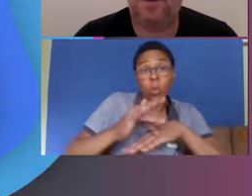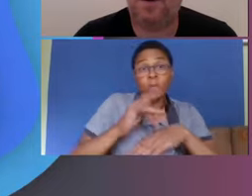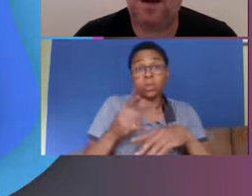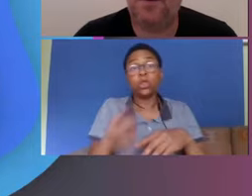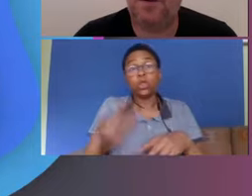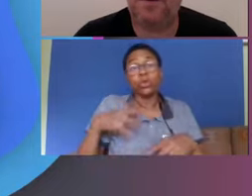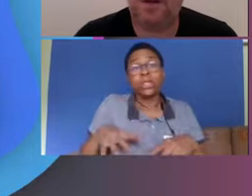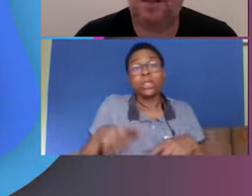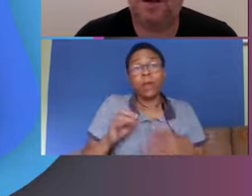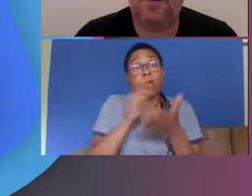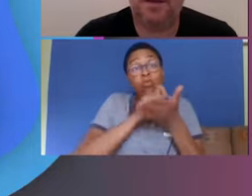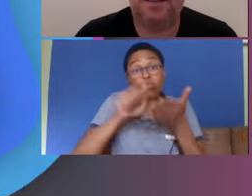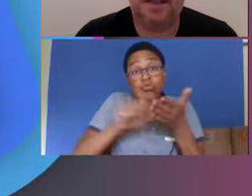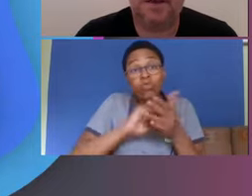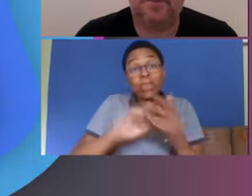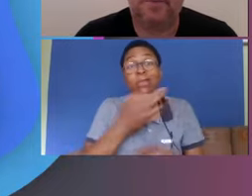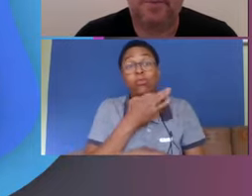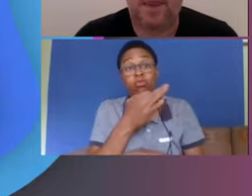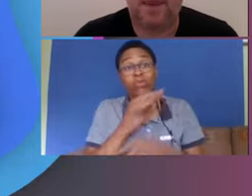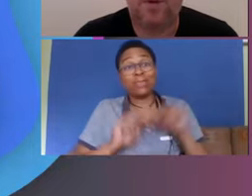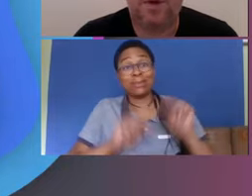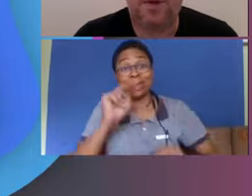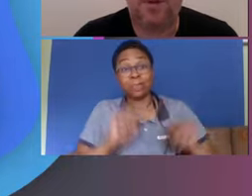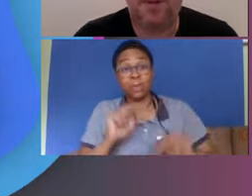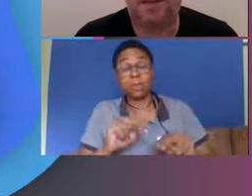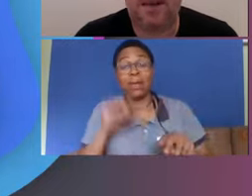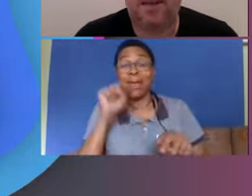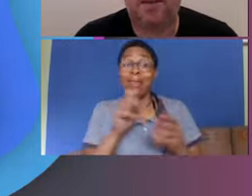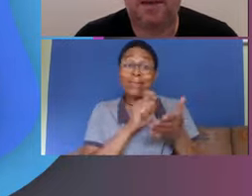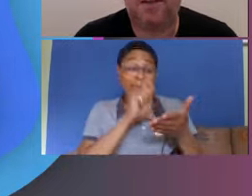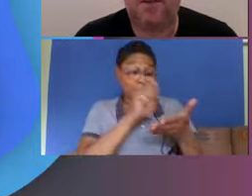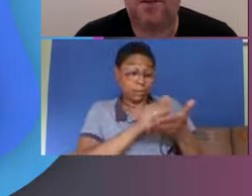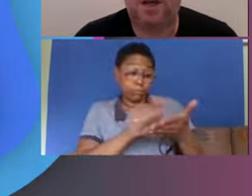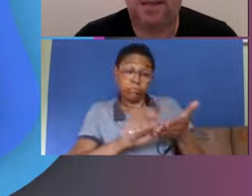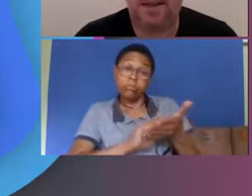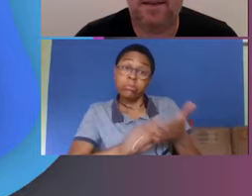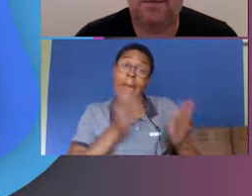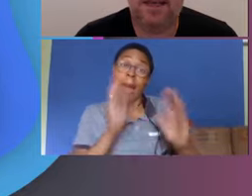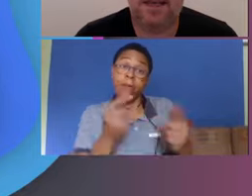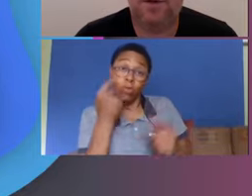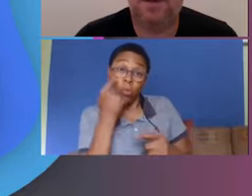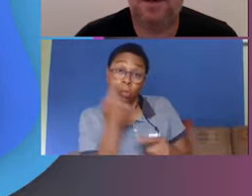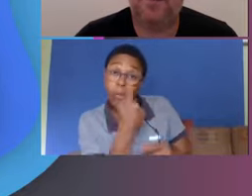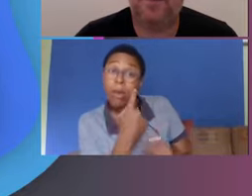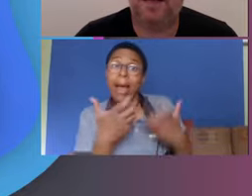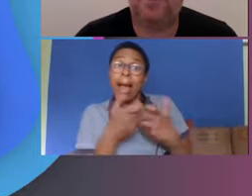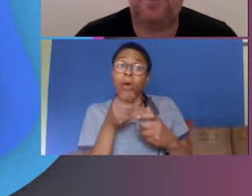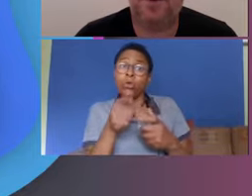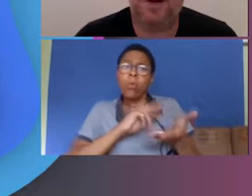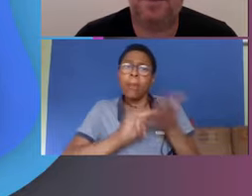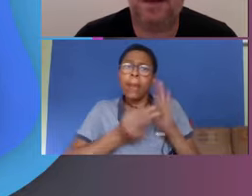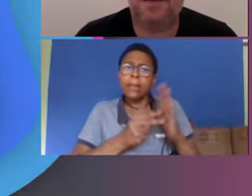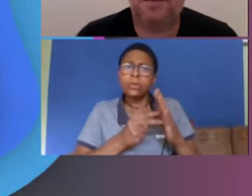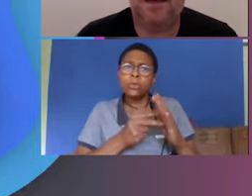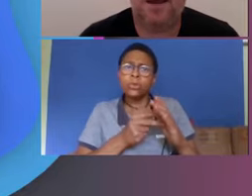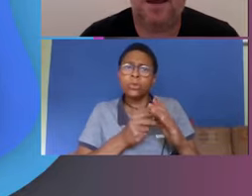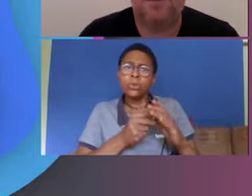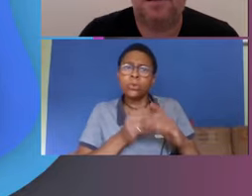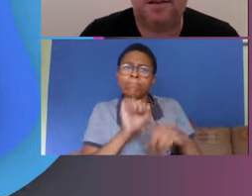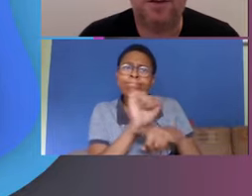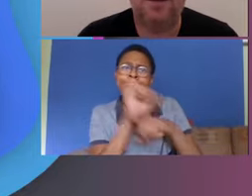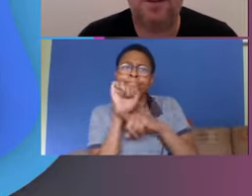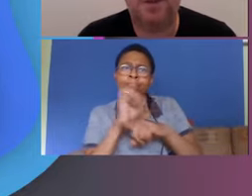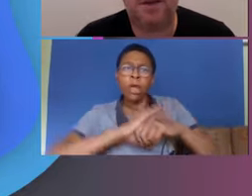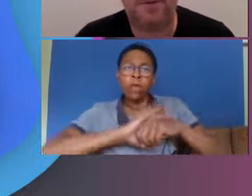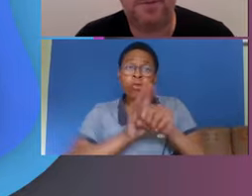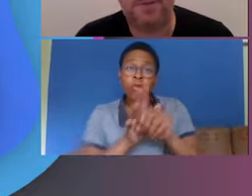to show how you've addressed COVID-19. We covered this in the session on Wednesday this week, which you can find on our website and